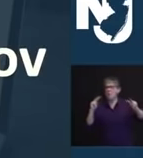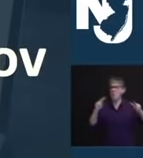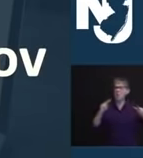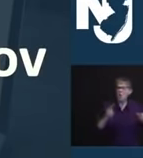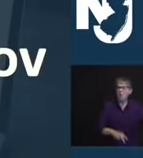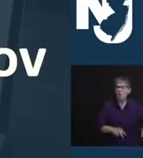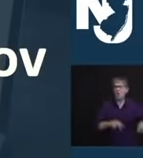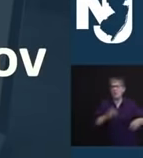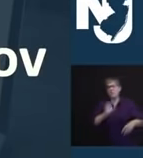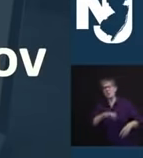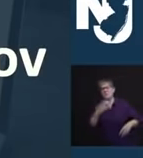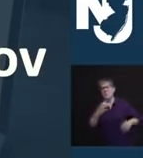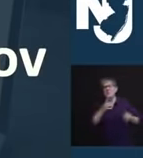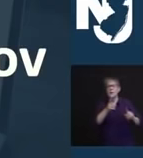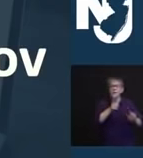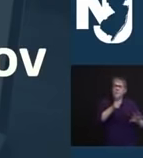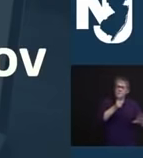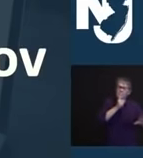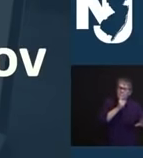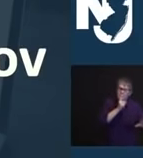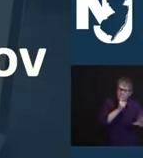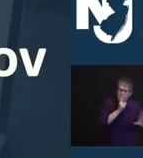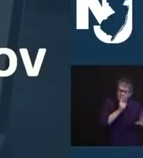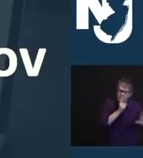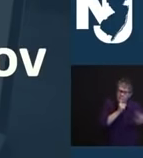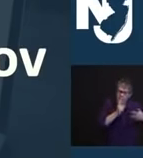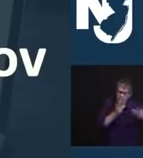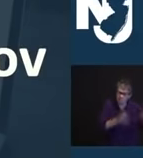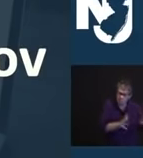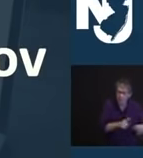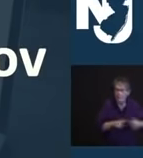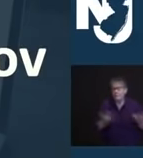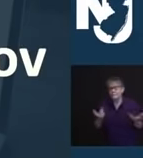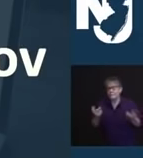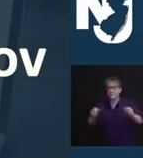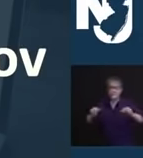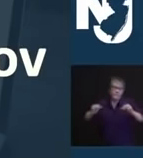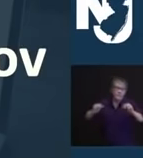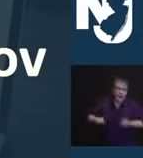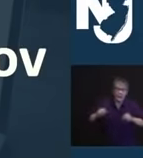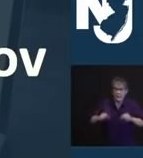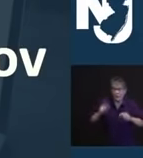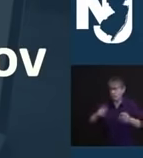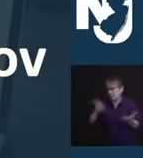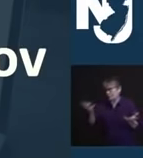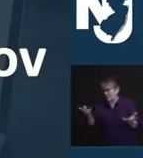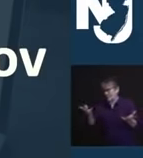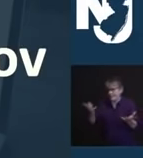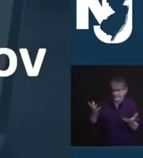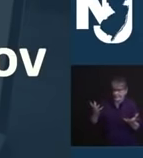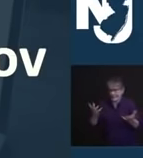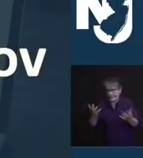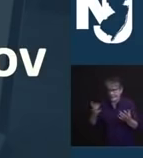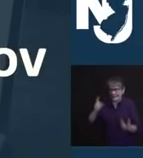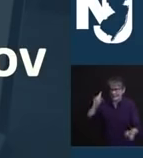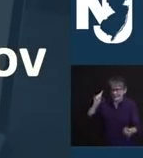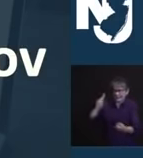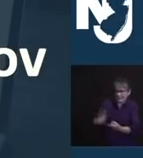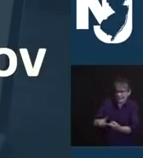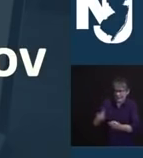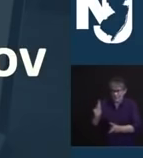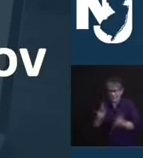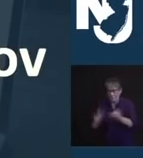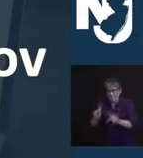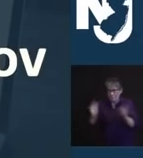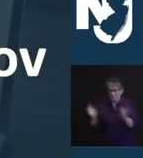to pandemic fatigue. So as we recommit to social distancing, masking, and good hand hygiene,